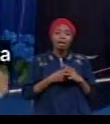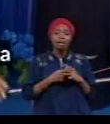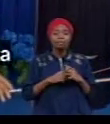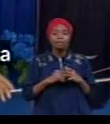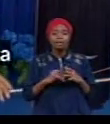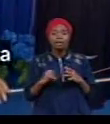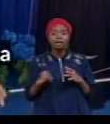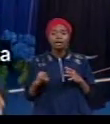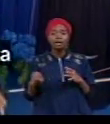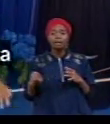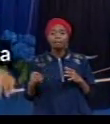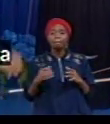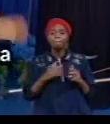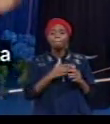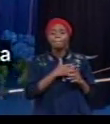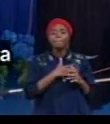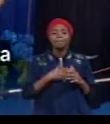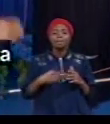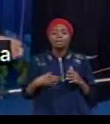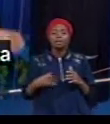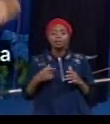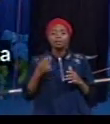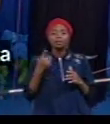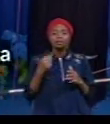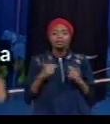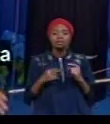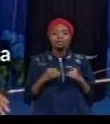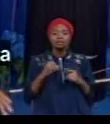Alpha and